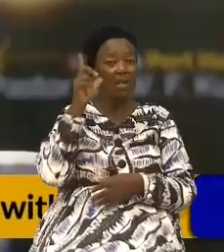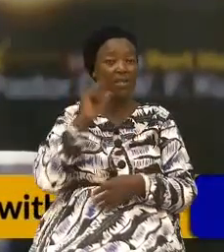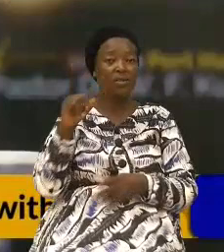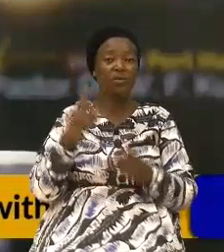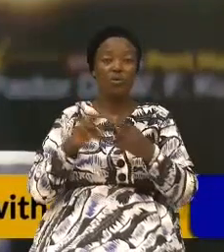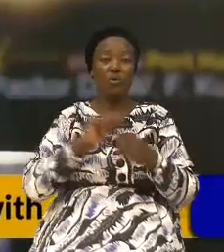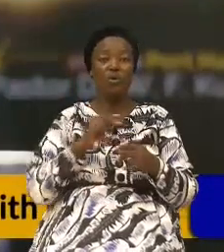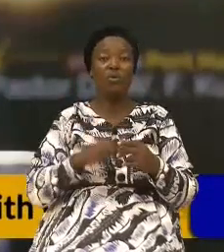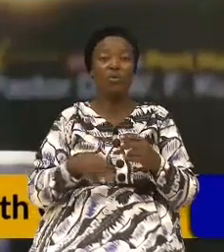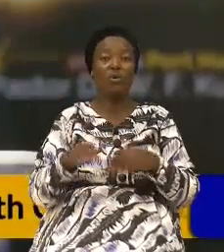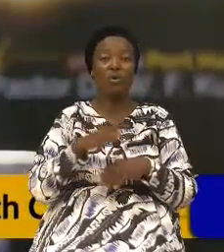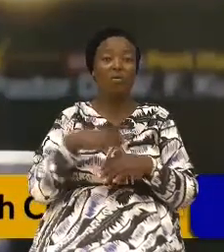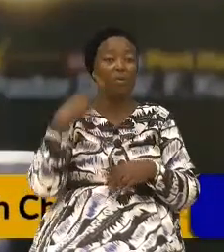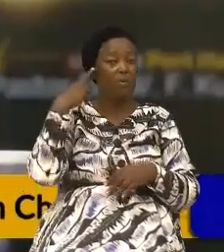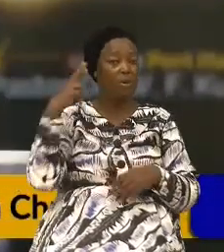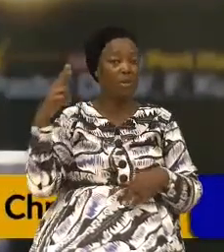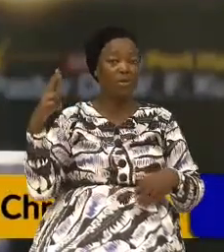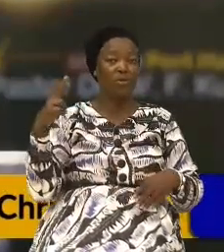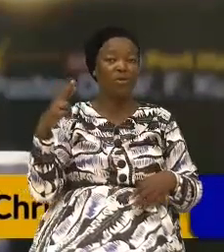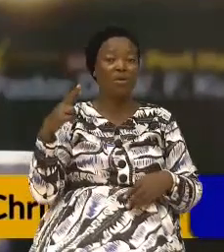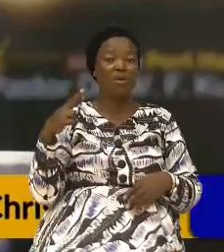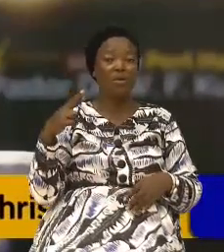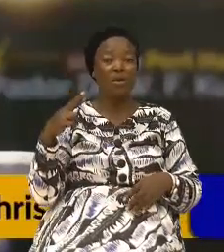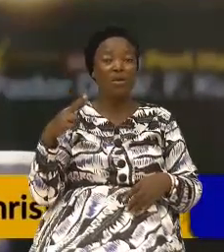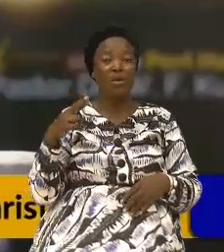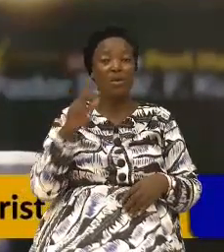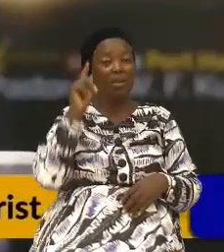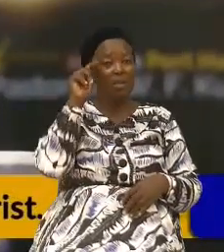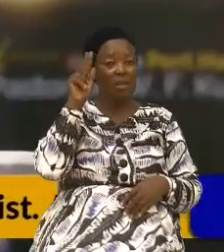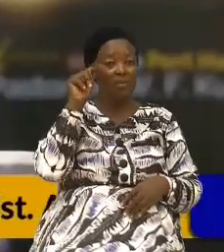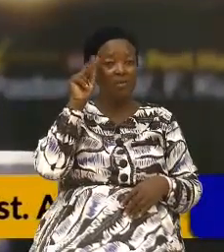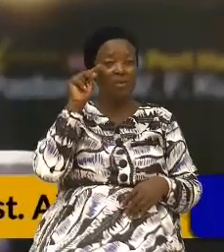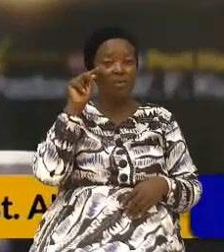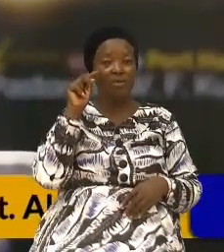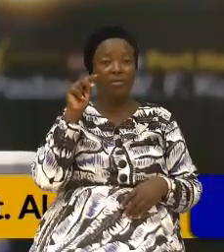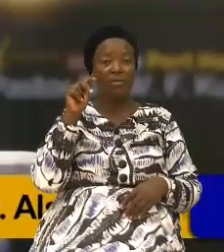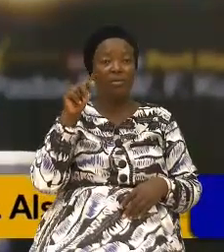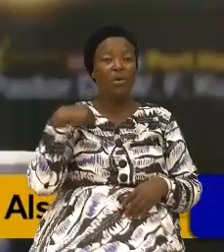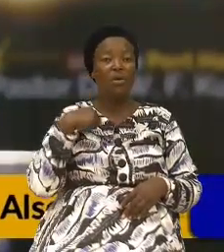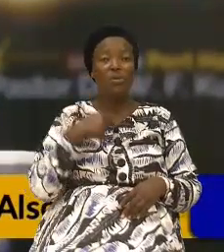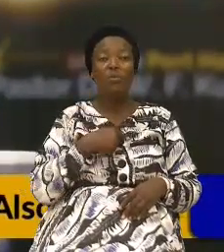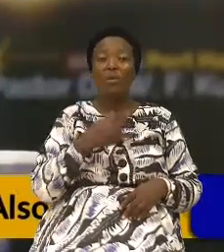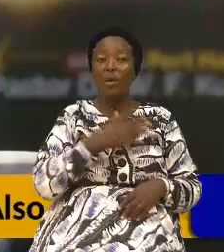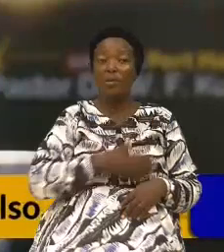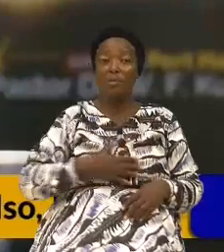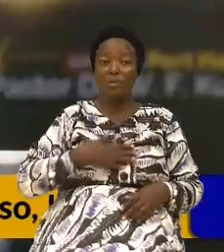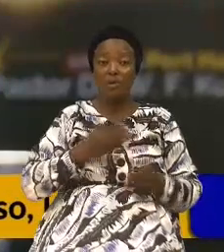are listening to us over the radio, television, We please want you